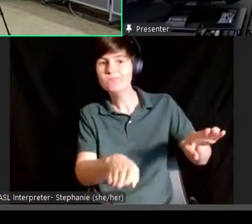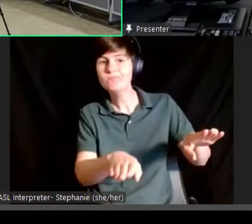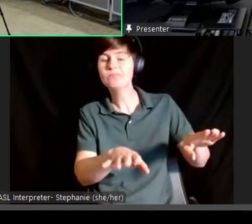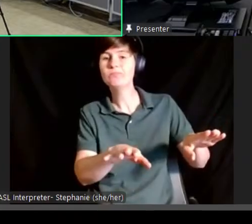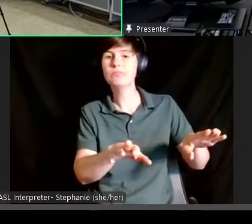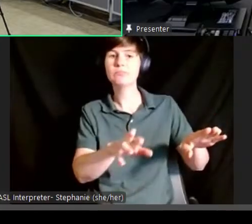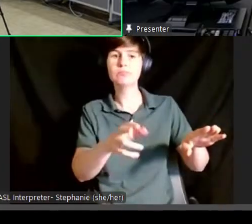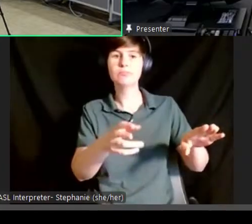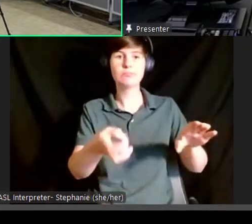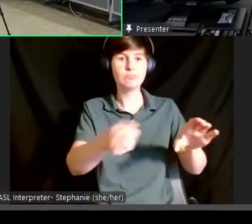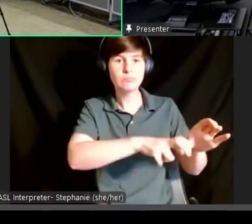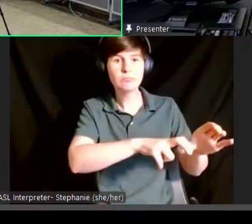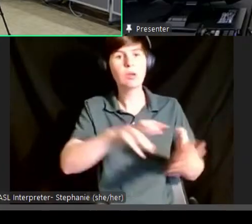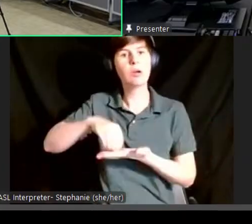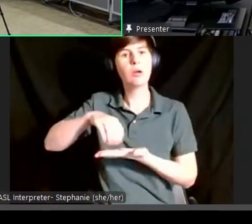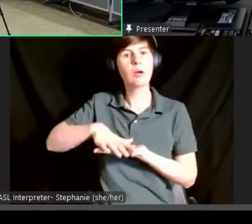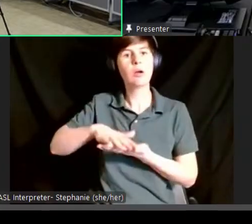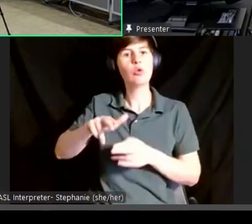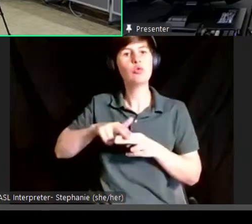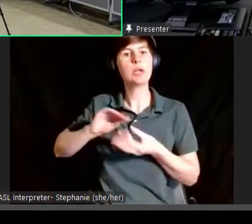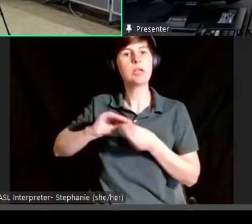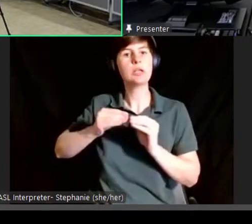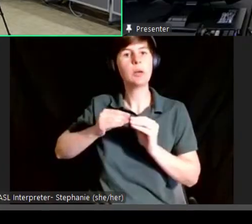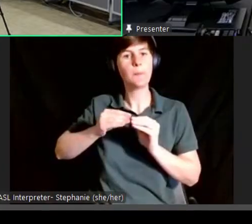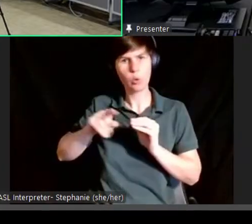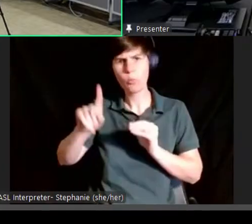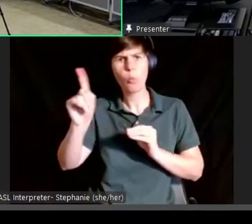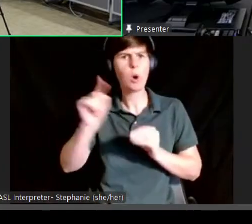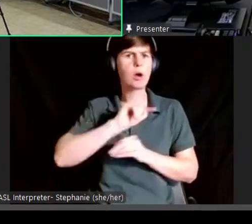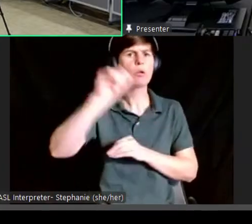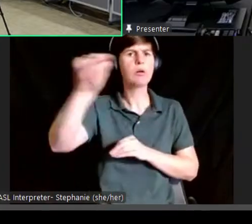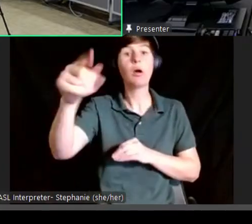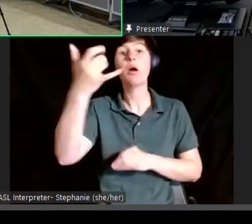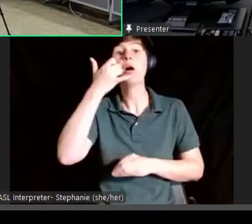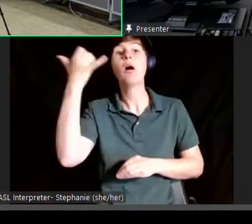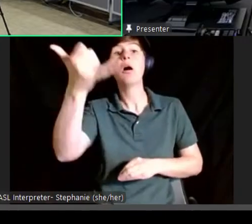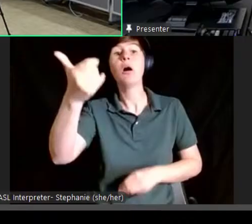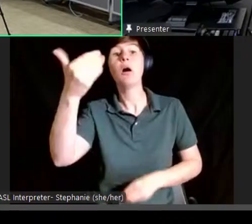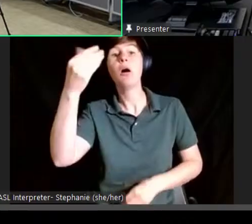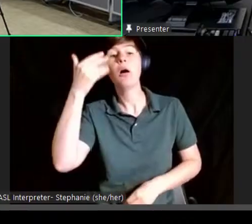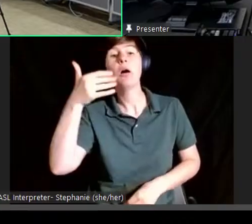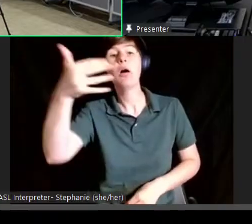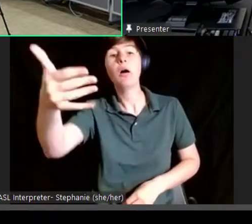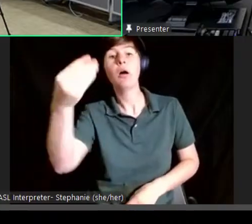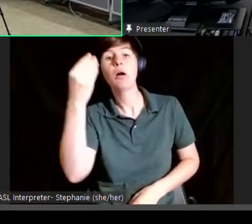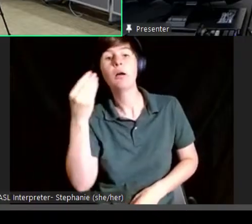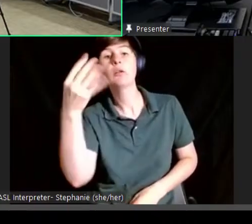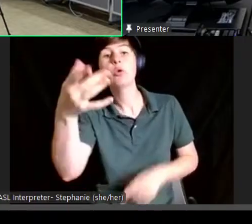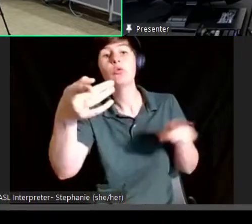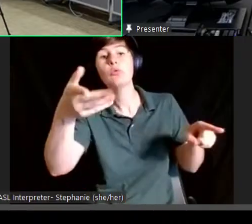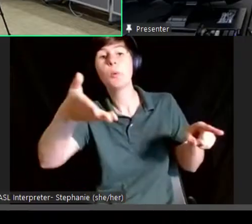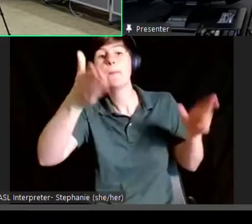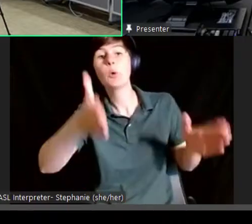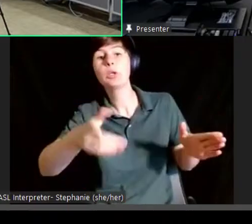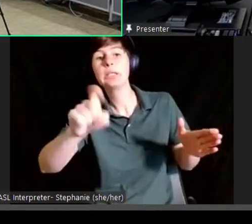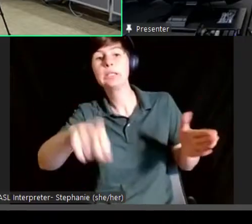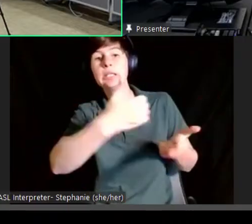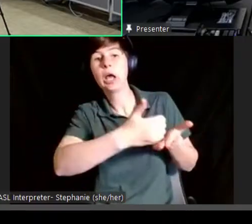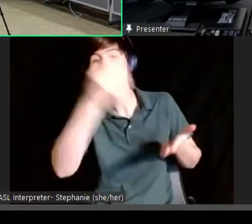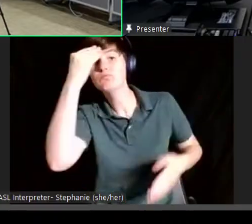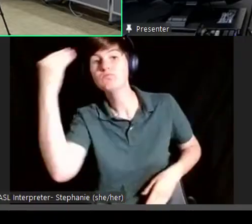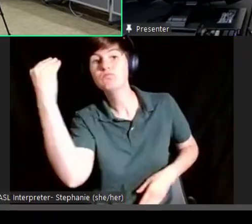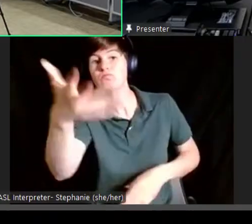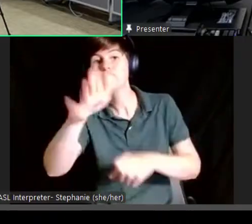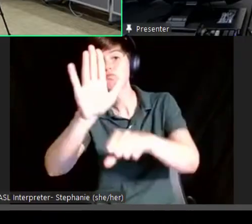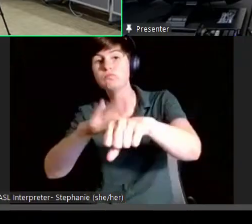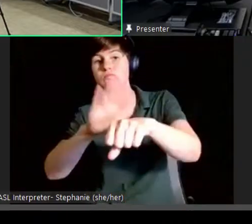train number and where they're headed, and then call control so that control can let the other CSC at the other end know to take